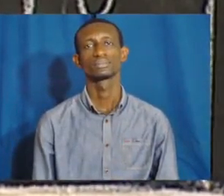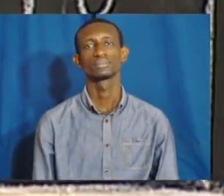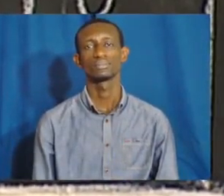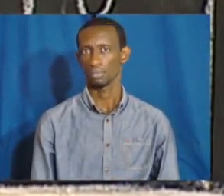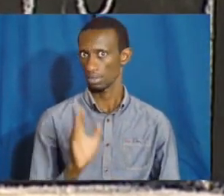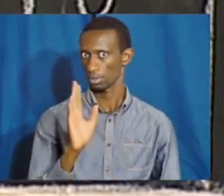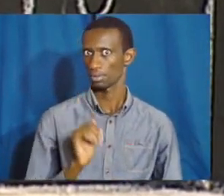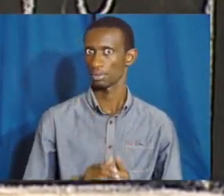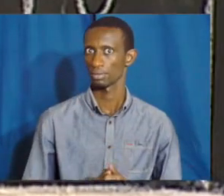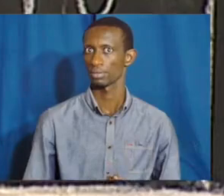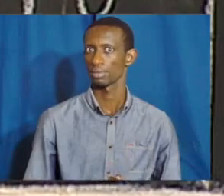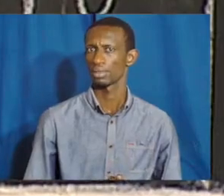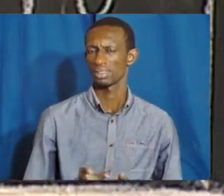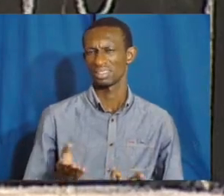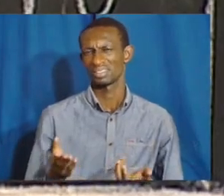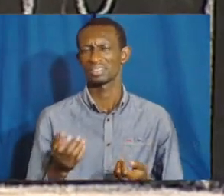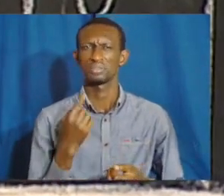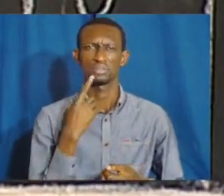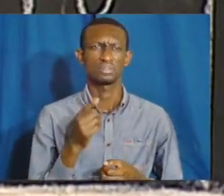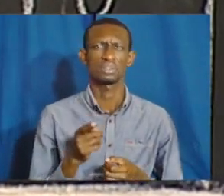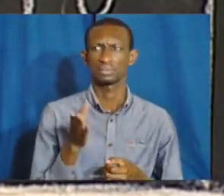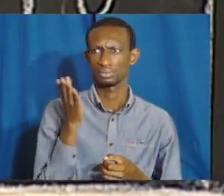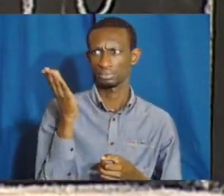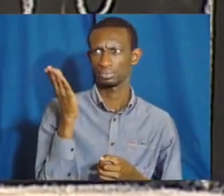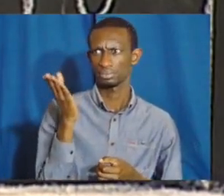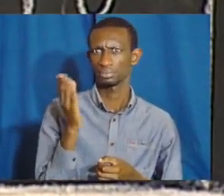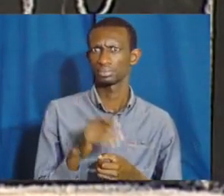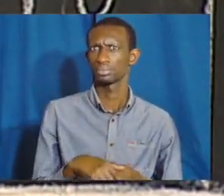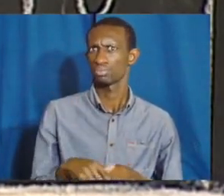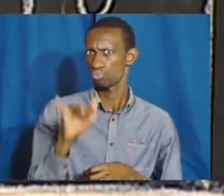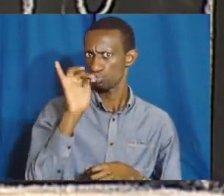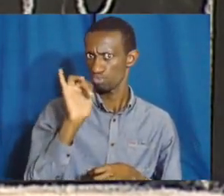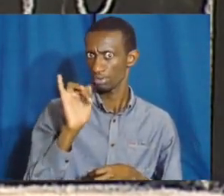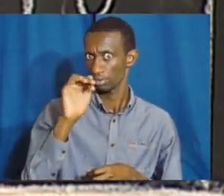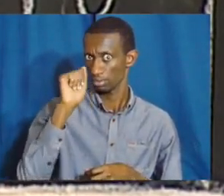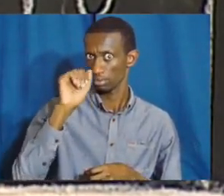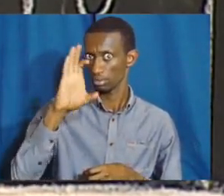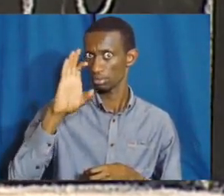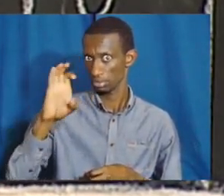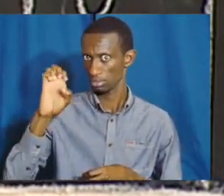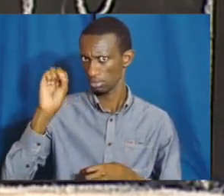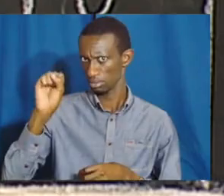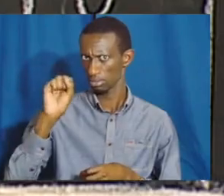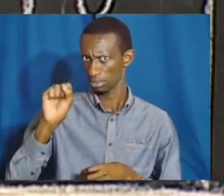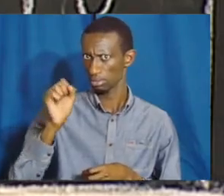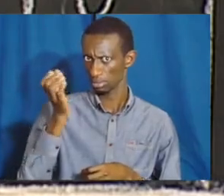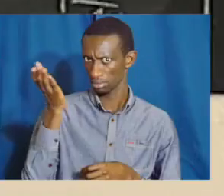So, let me say this is y-intercept, y-axis, and this